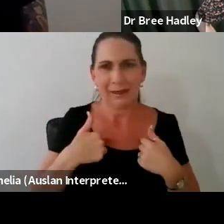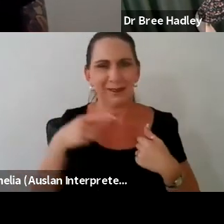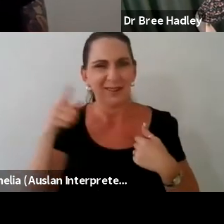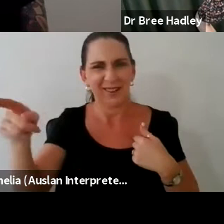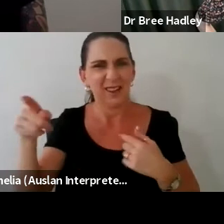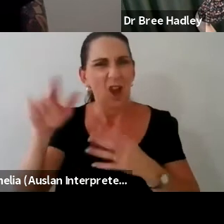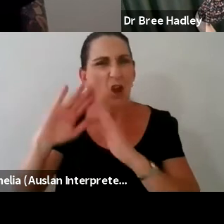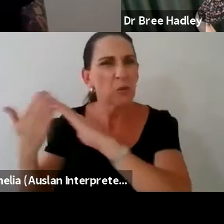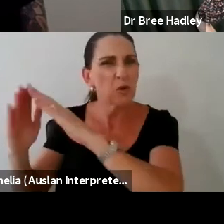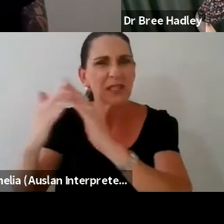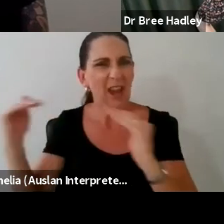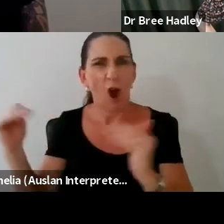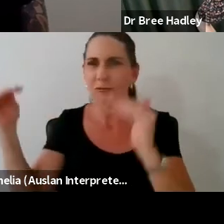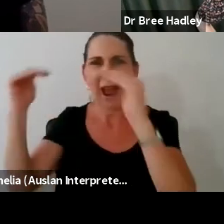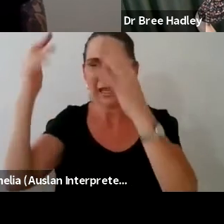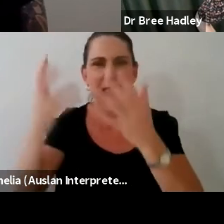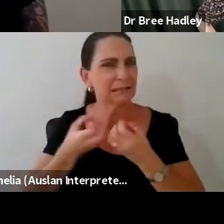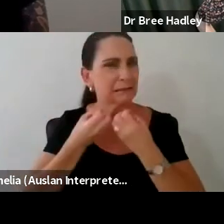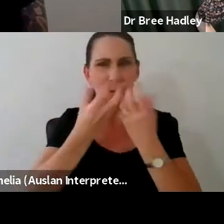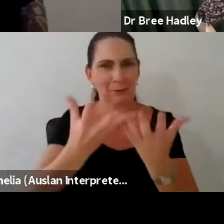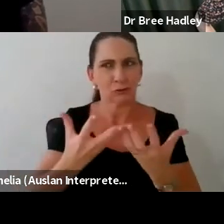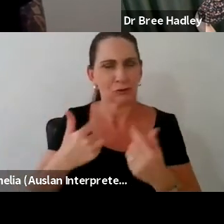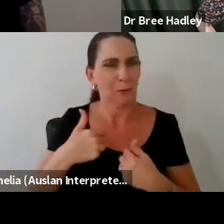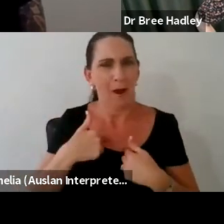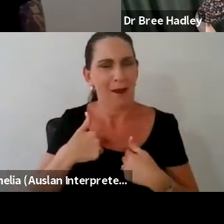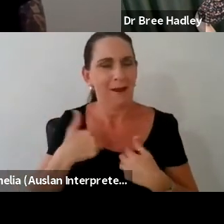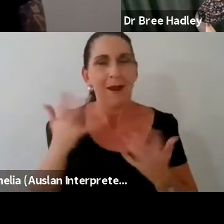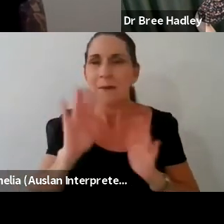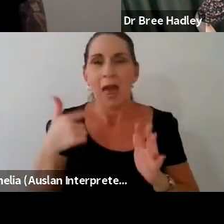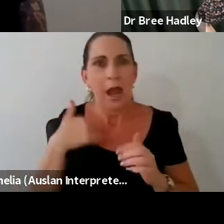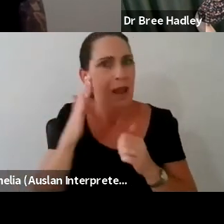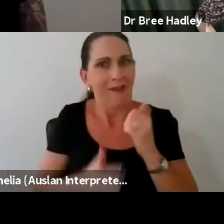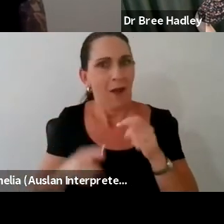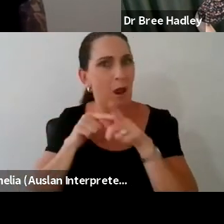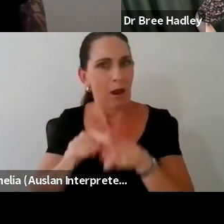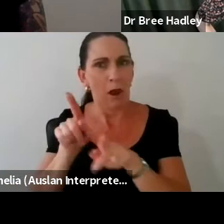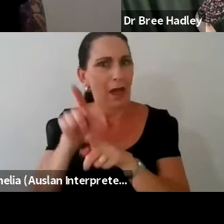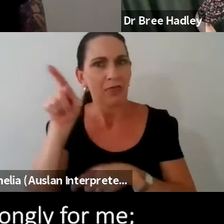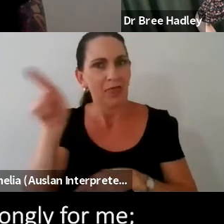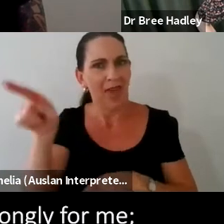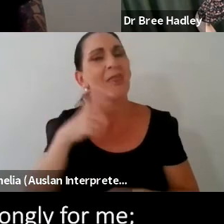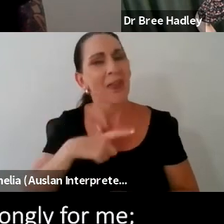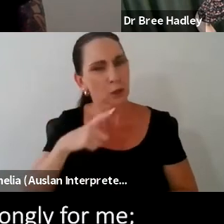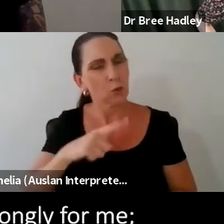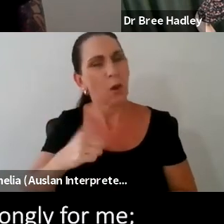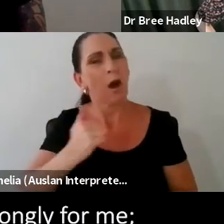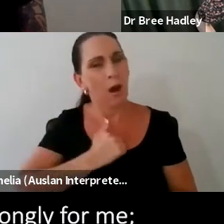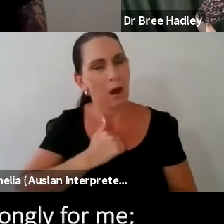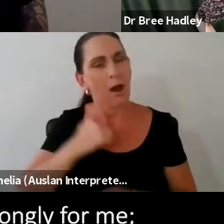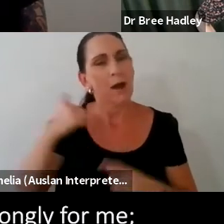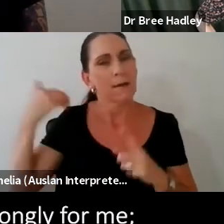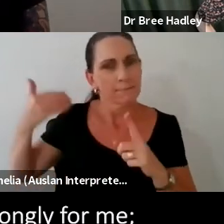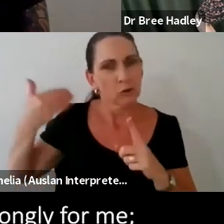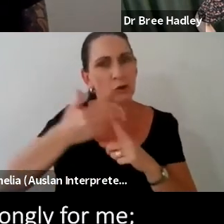I don't do it in my own work. So that's why disability-led practice resonates so